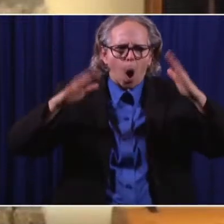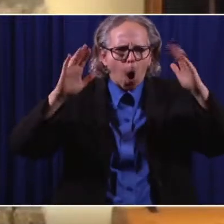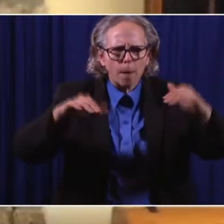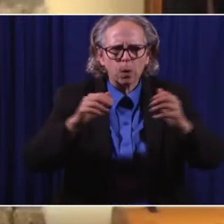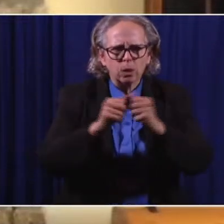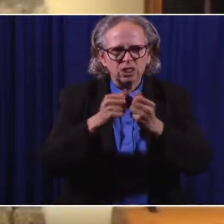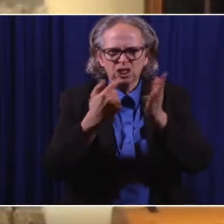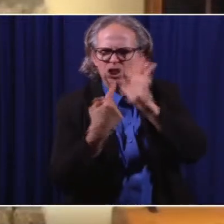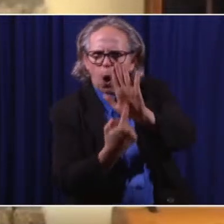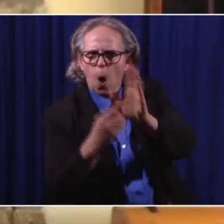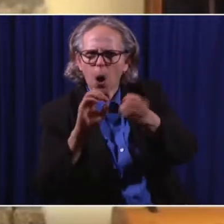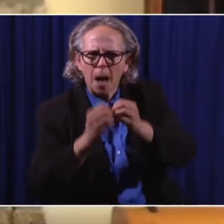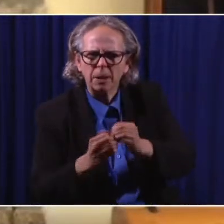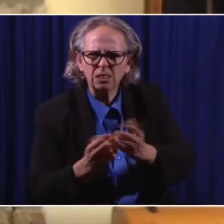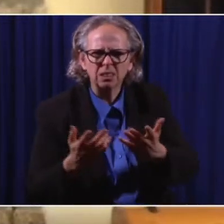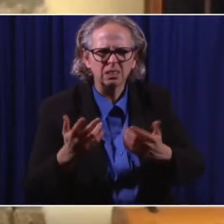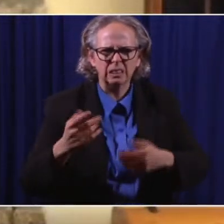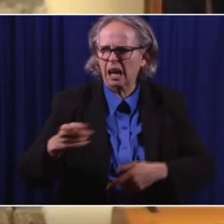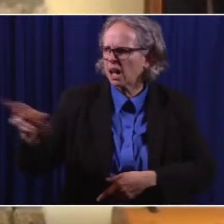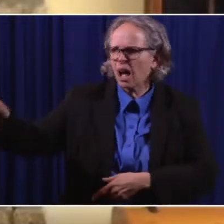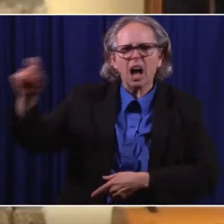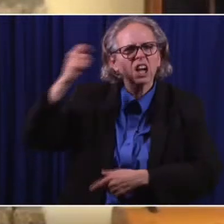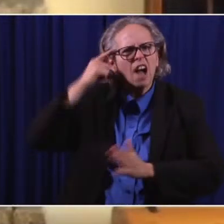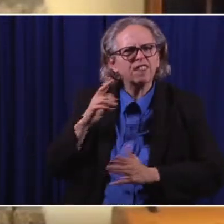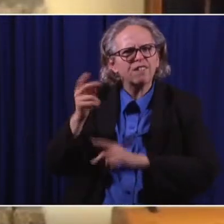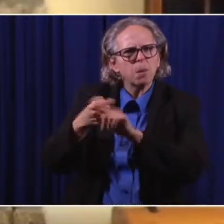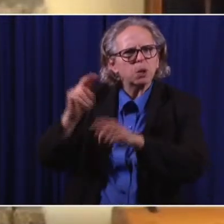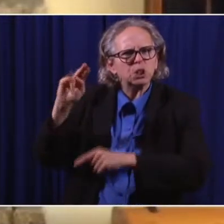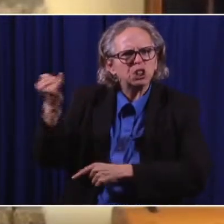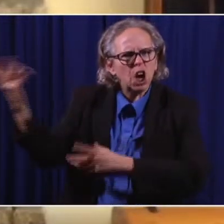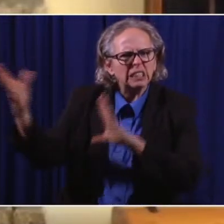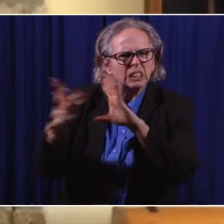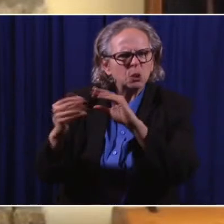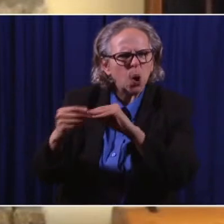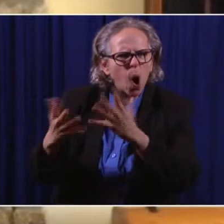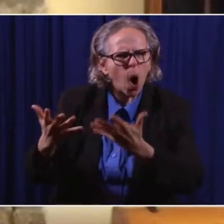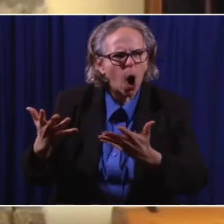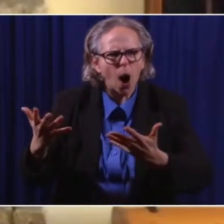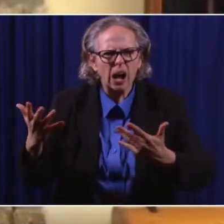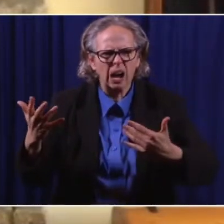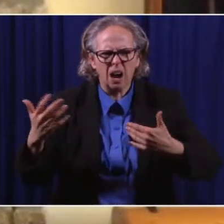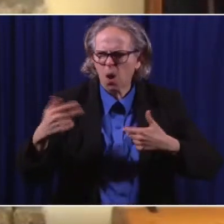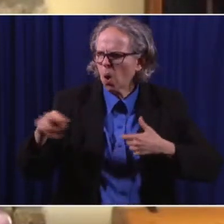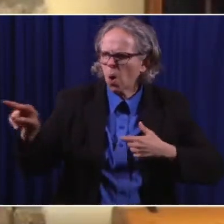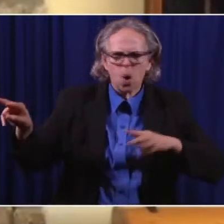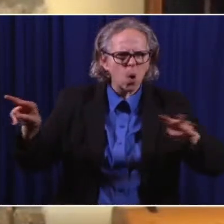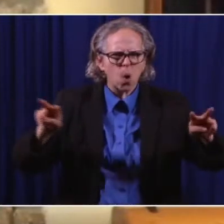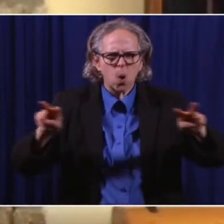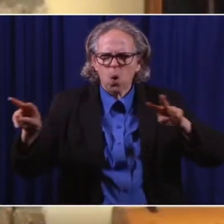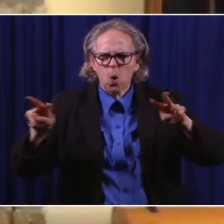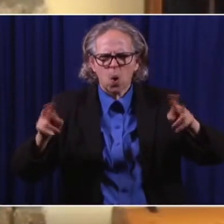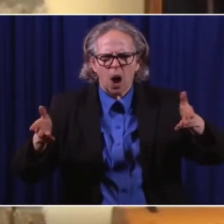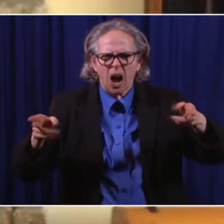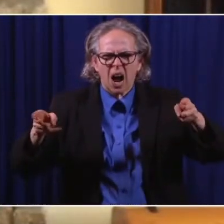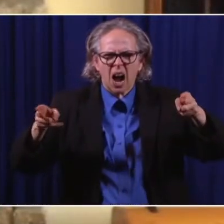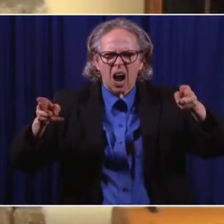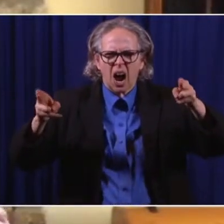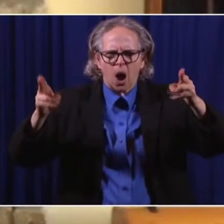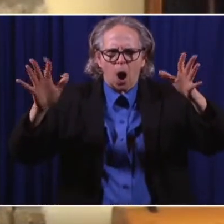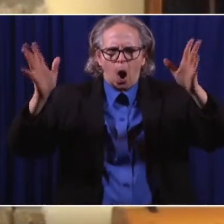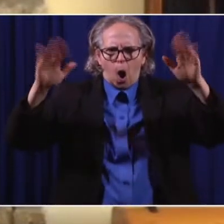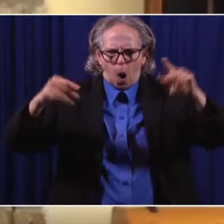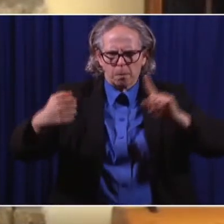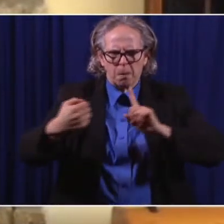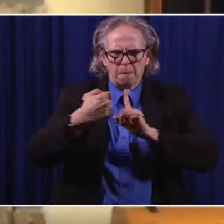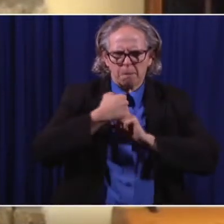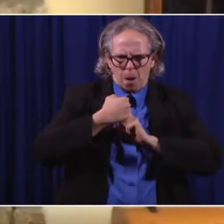with, that for those of my fellow Ohioans who have said, it doesn't impact me, it's not in my county, or if it's in my